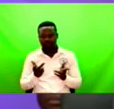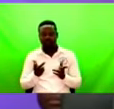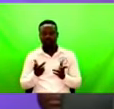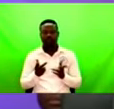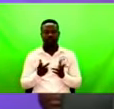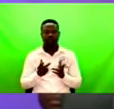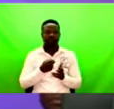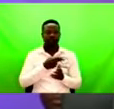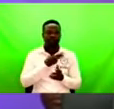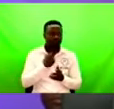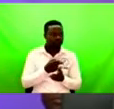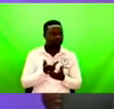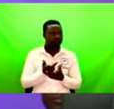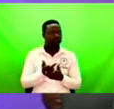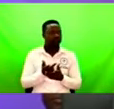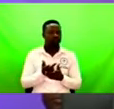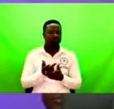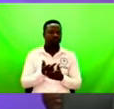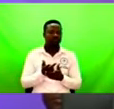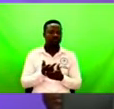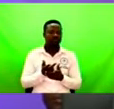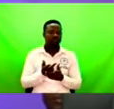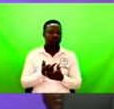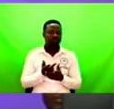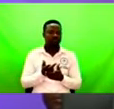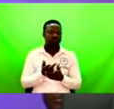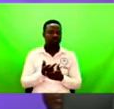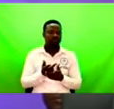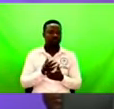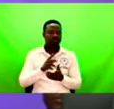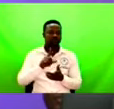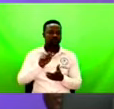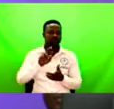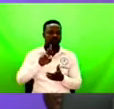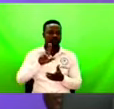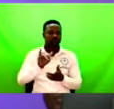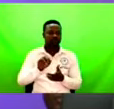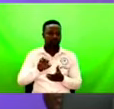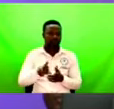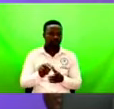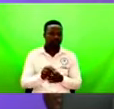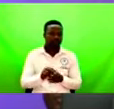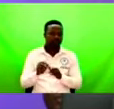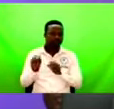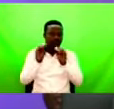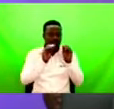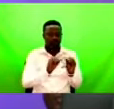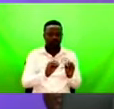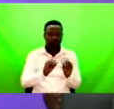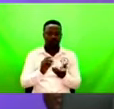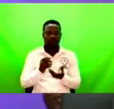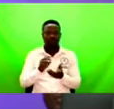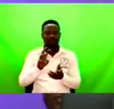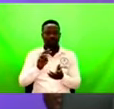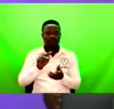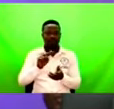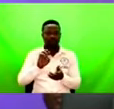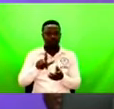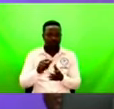Pastor Michael Lai Jr., Coordinator, Overseer Emmanuel Eyisi Manu, Secretary, Pastor John